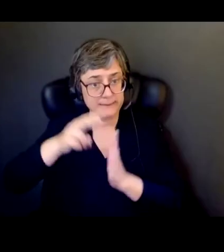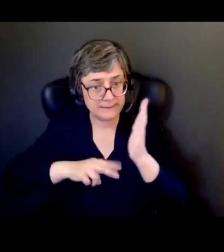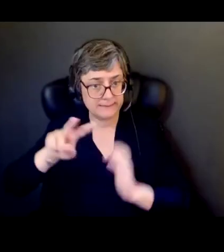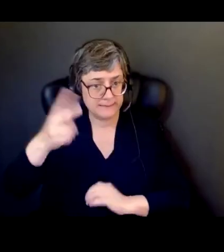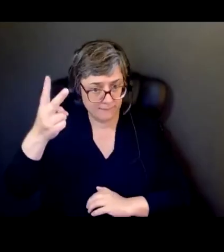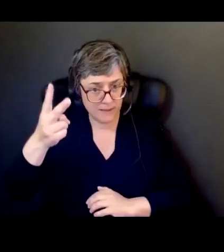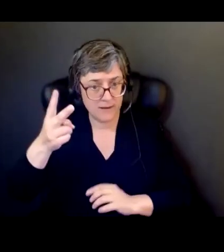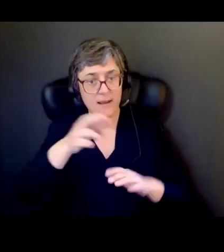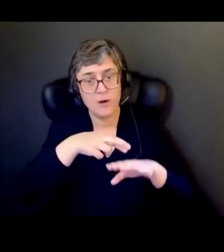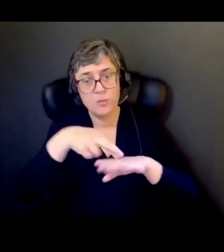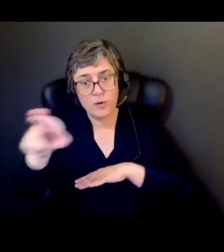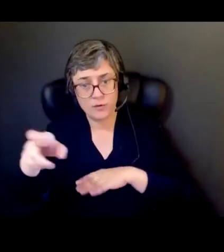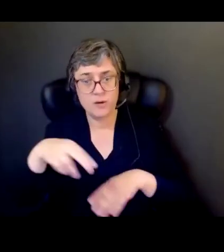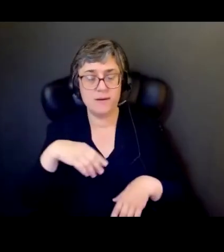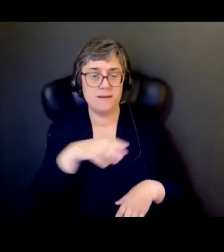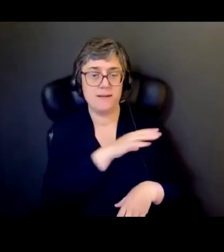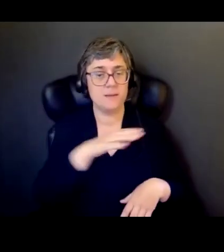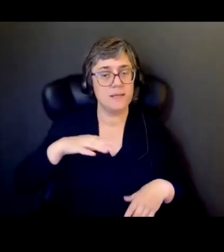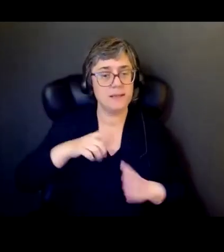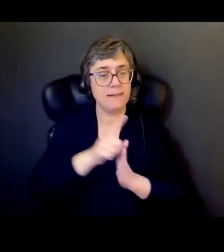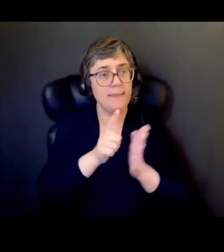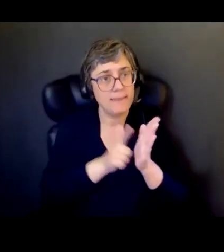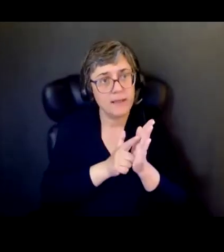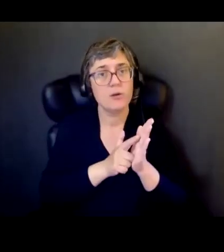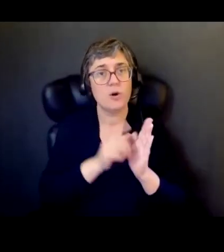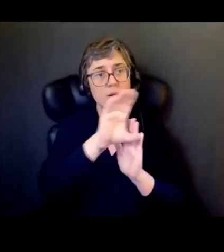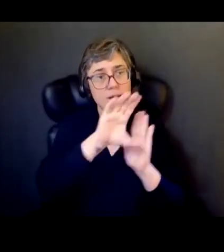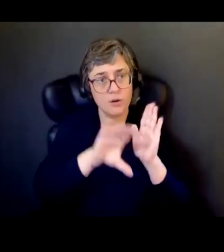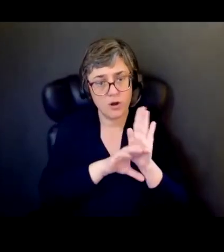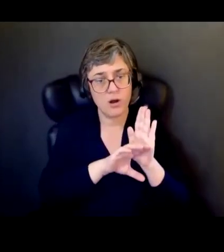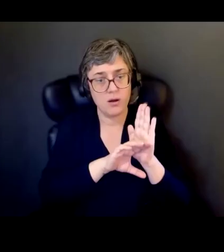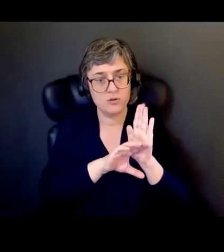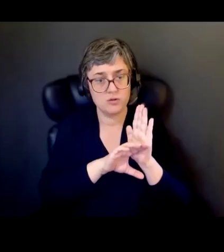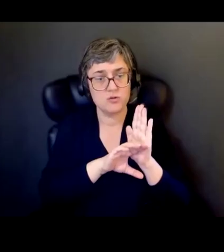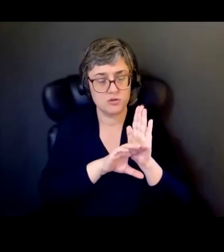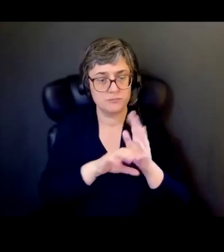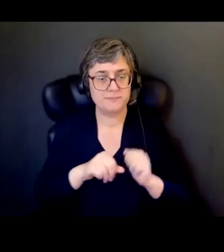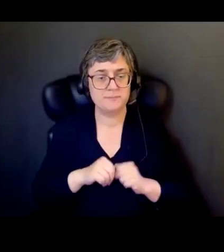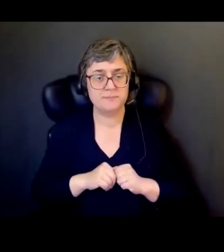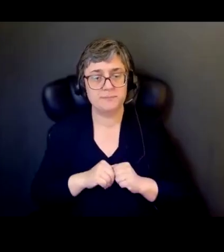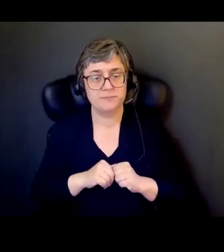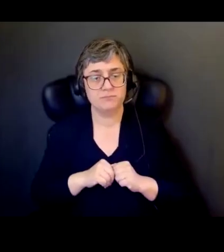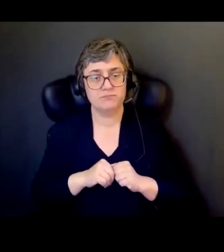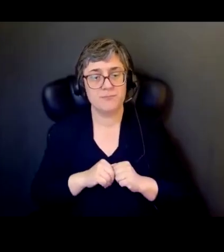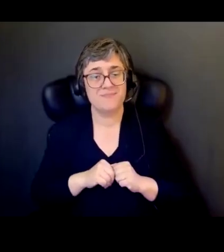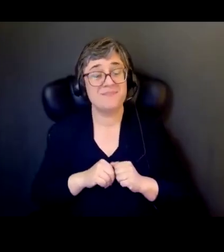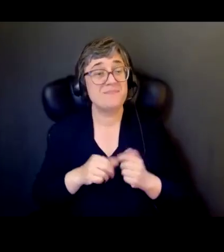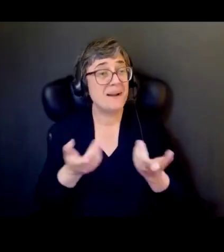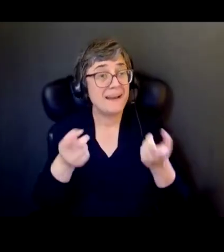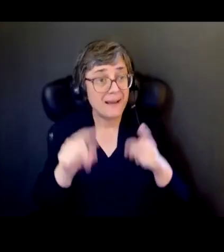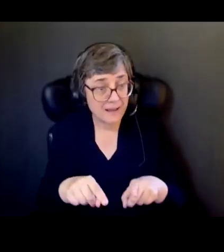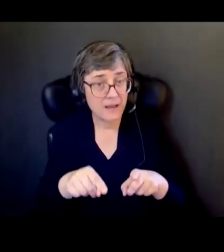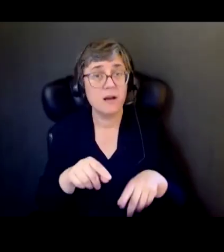Affairs. But before that committee could begin its study, Prime Minister Trudeau prorogued Parliament in January